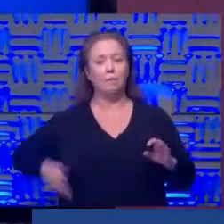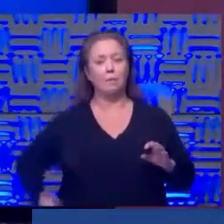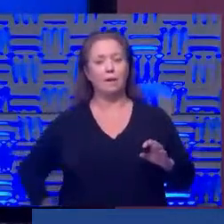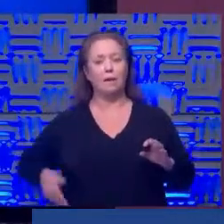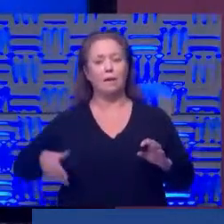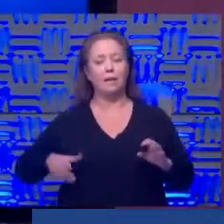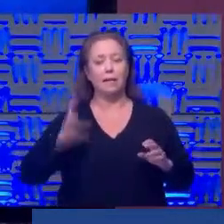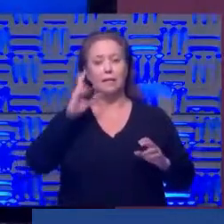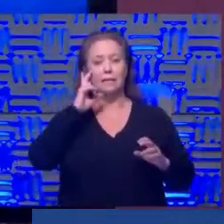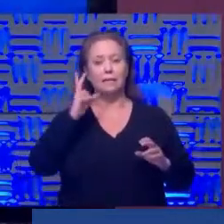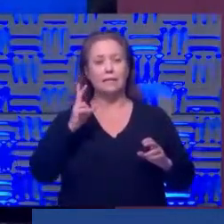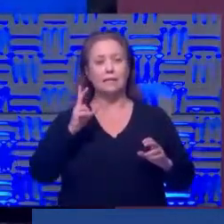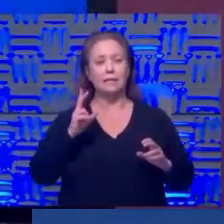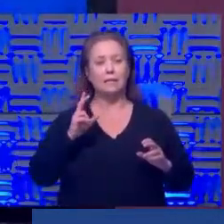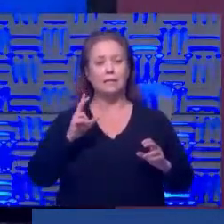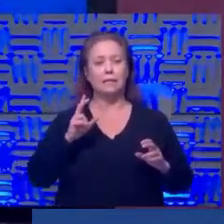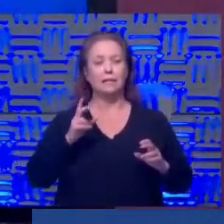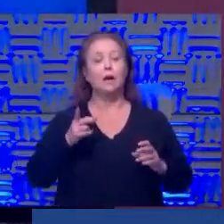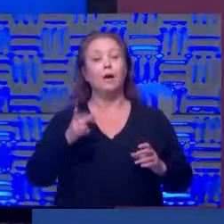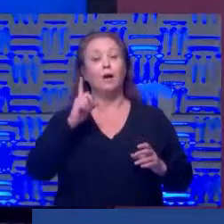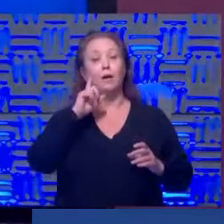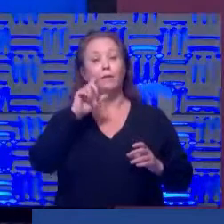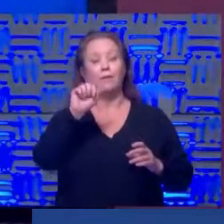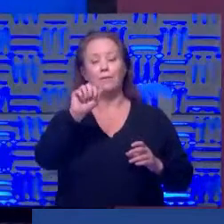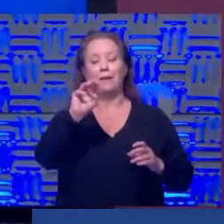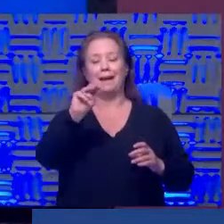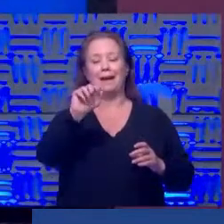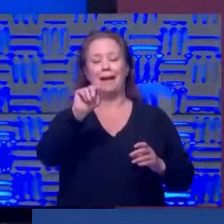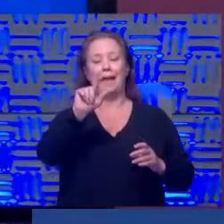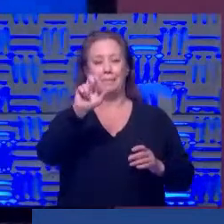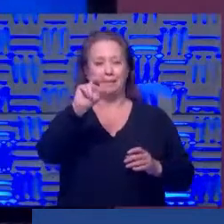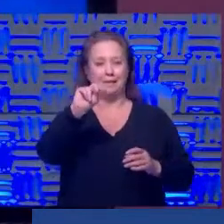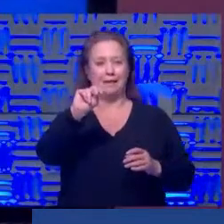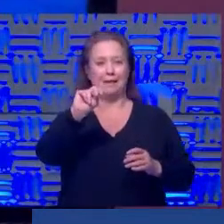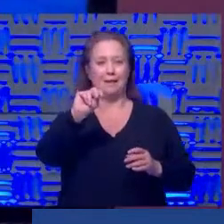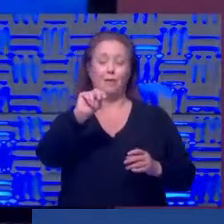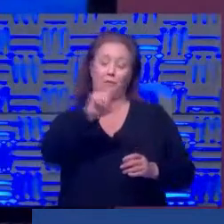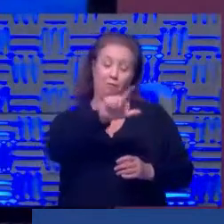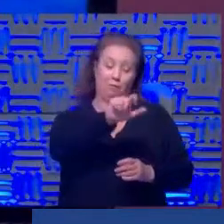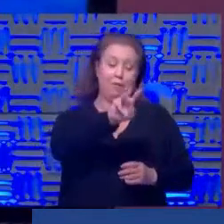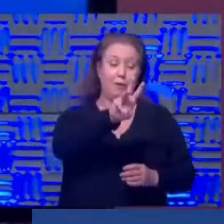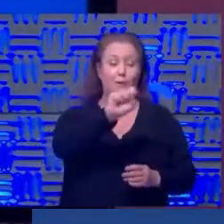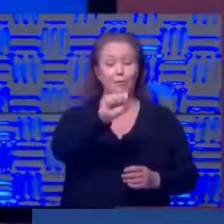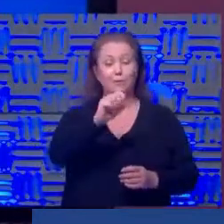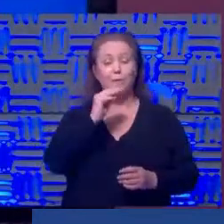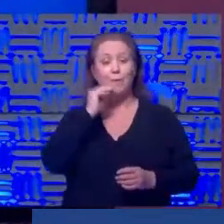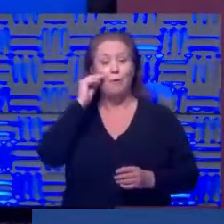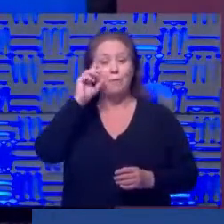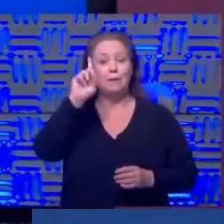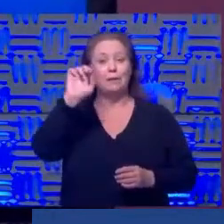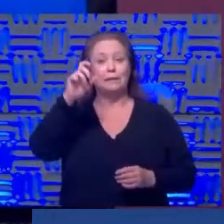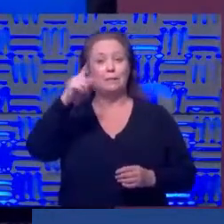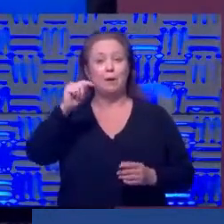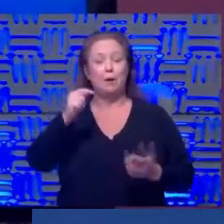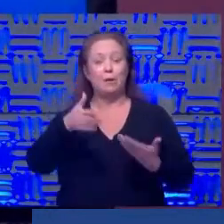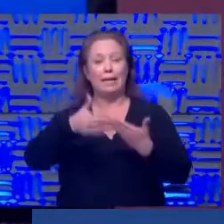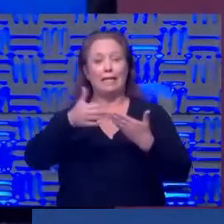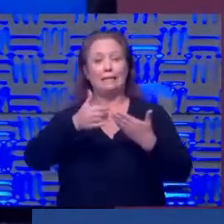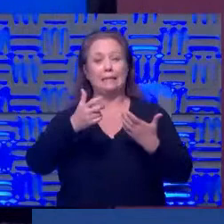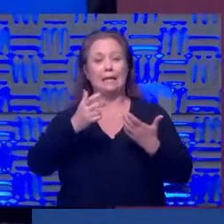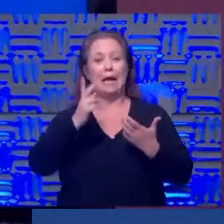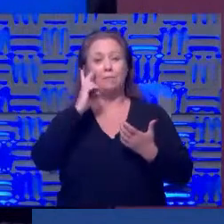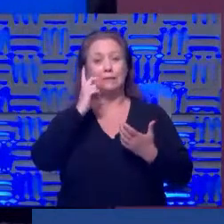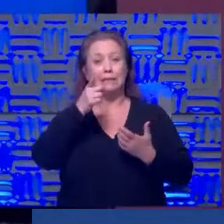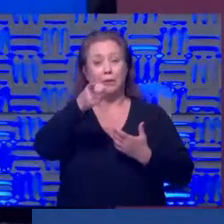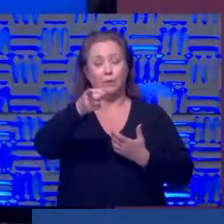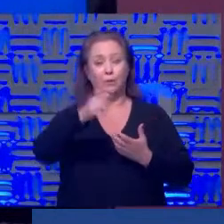and looky here, right from Amazon. You can always get them down at Lowe's and Home Depot. Yep. And you know what I'm going to do like this? I'm going to see